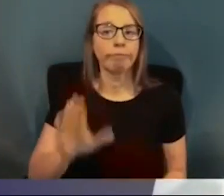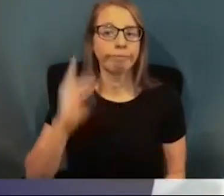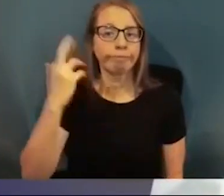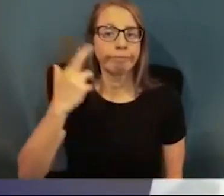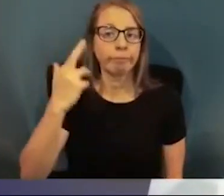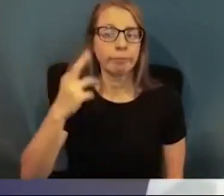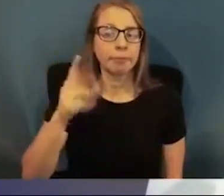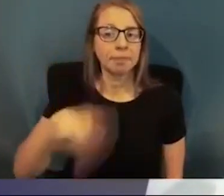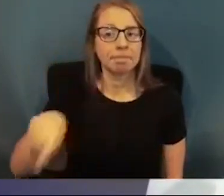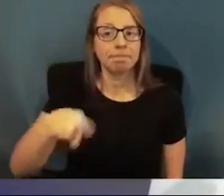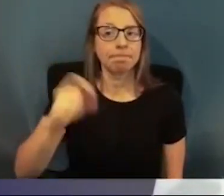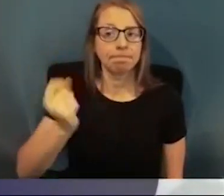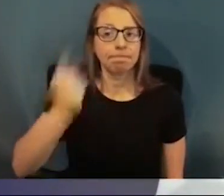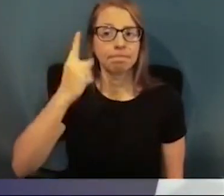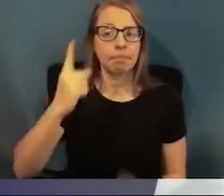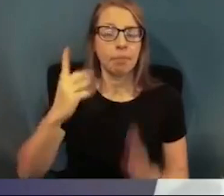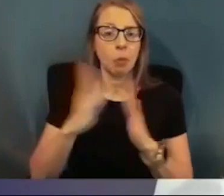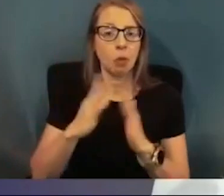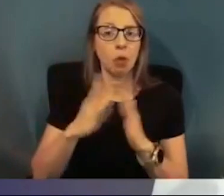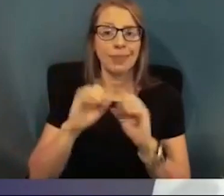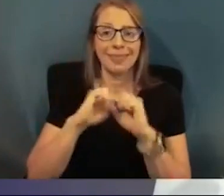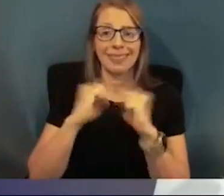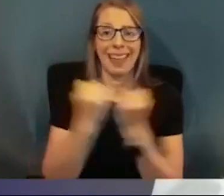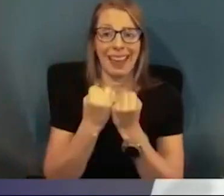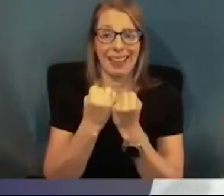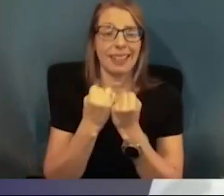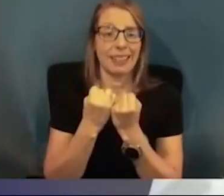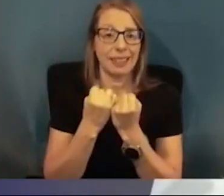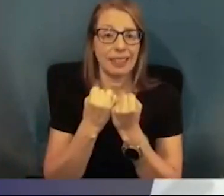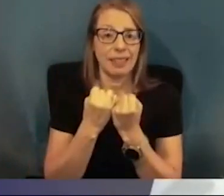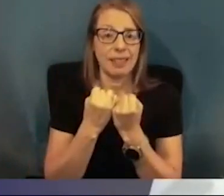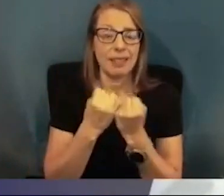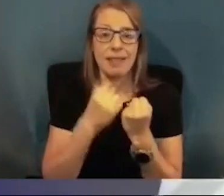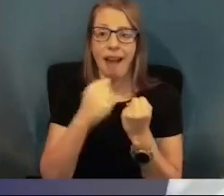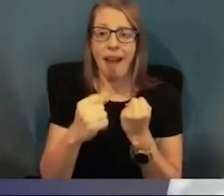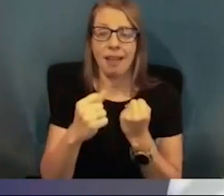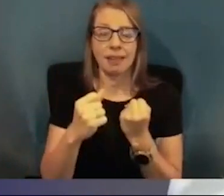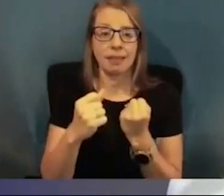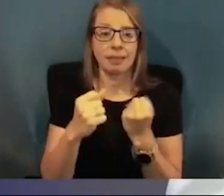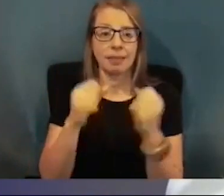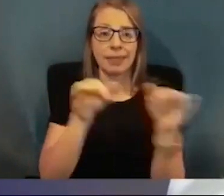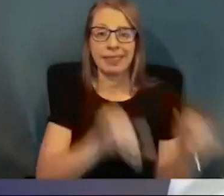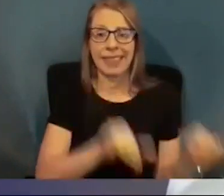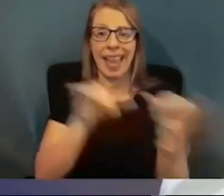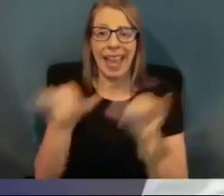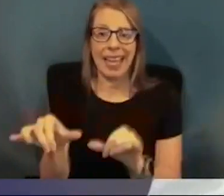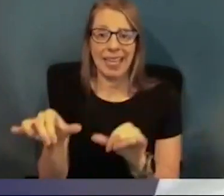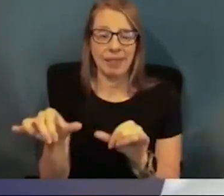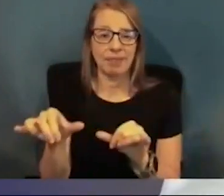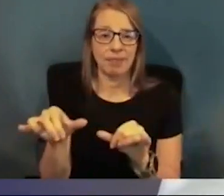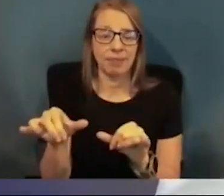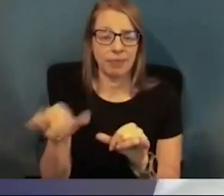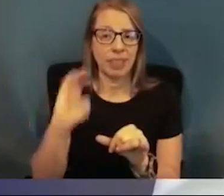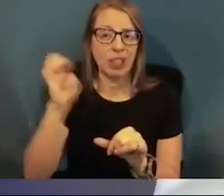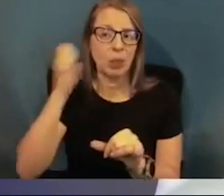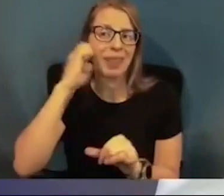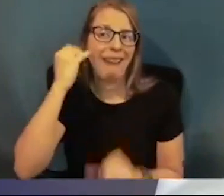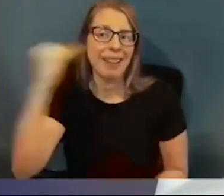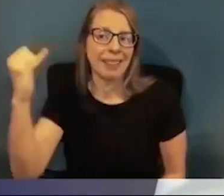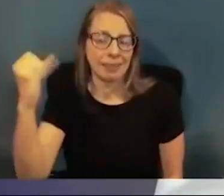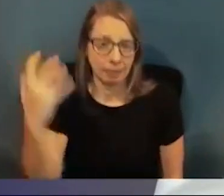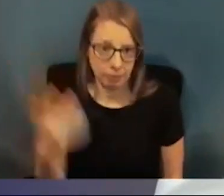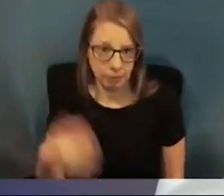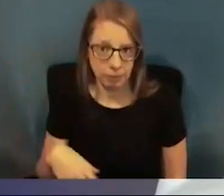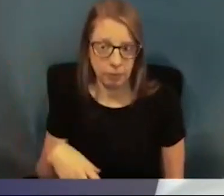understanding of community and society is not exactly what the European idea is, that when we came to